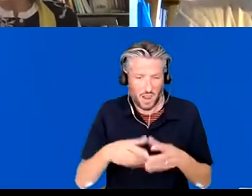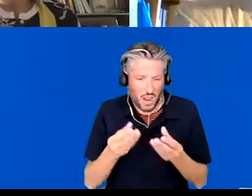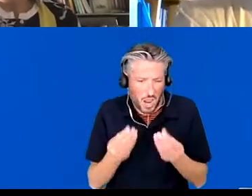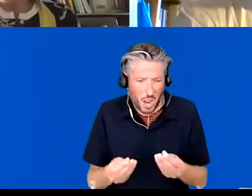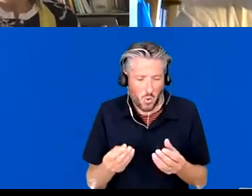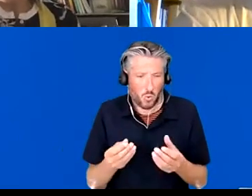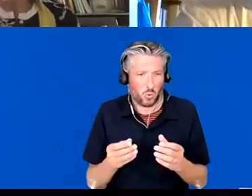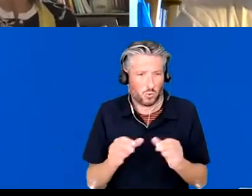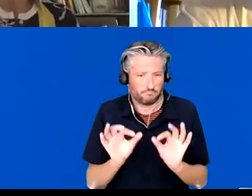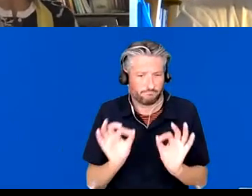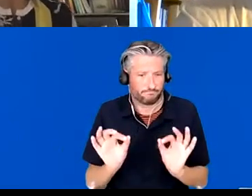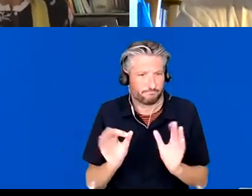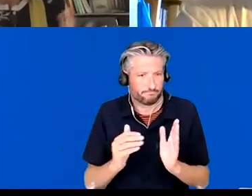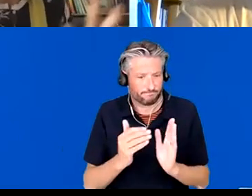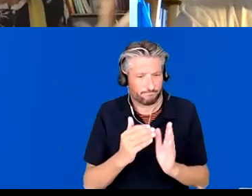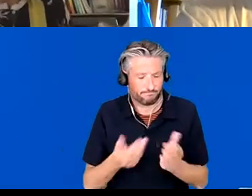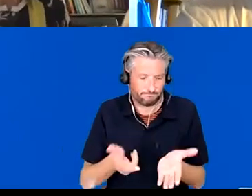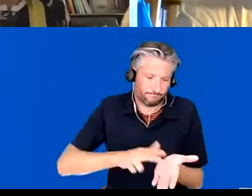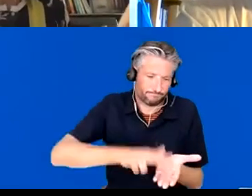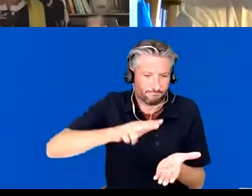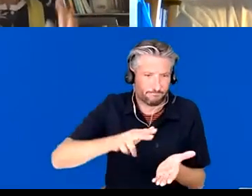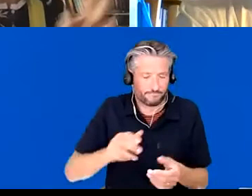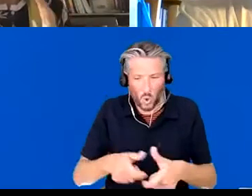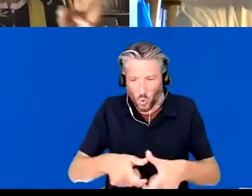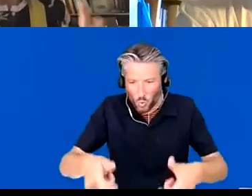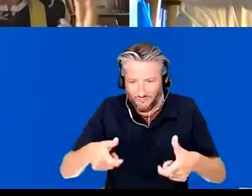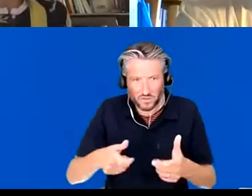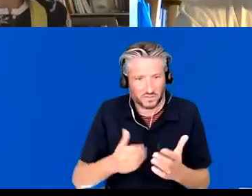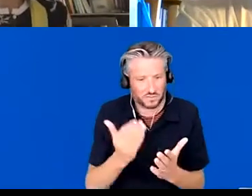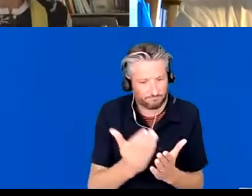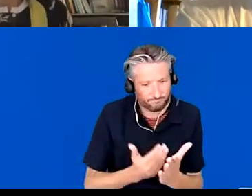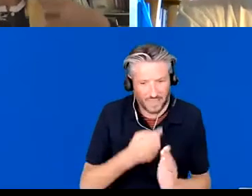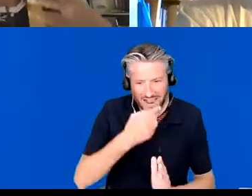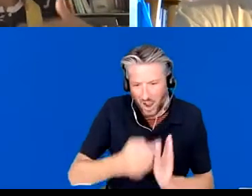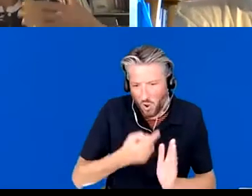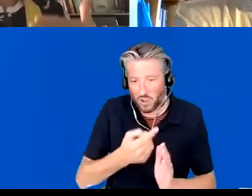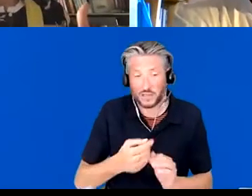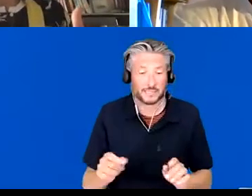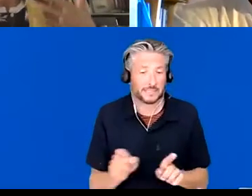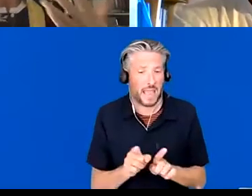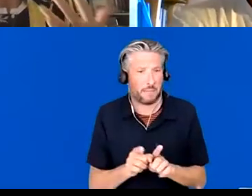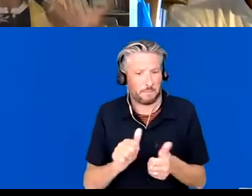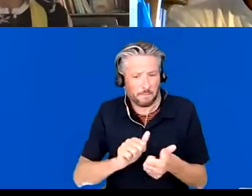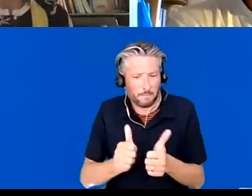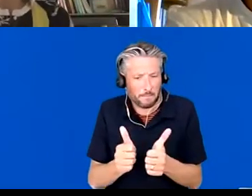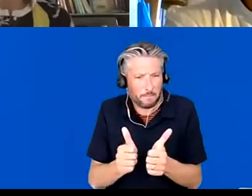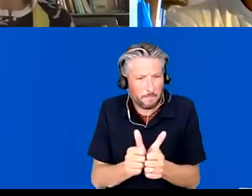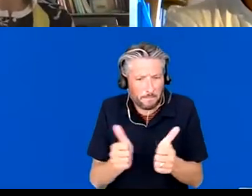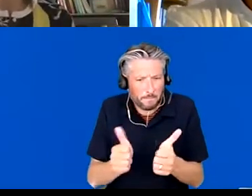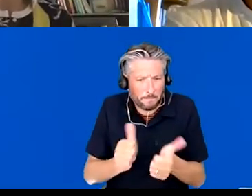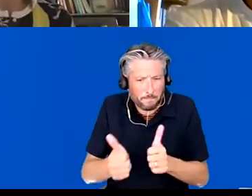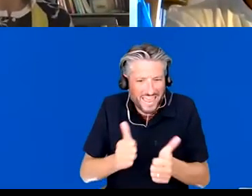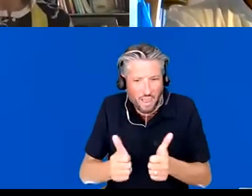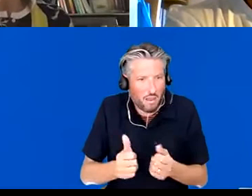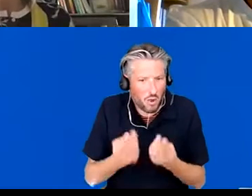discuss anyway, as peer-reviewed presentations in that sense, which have a value in